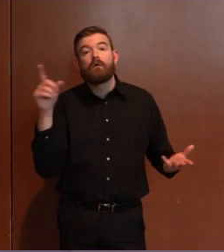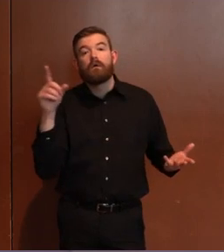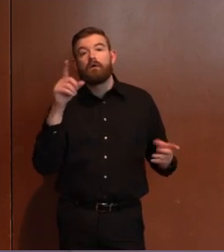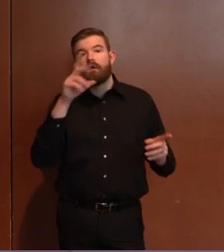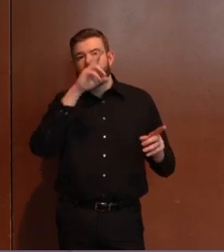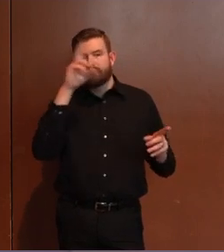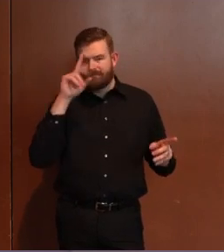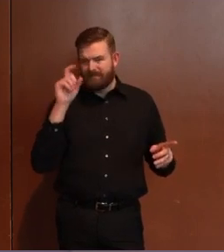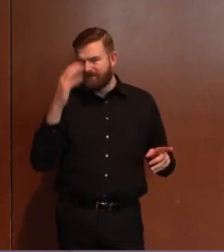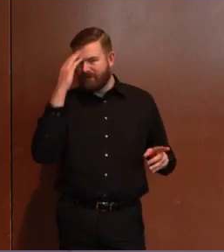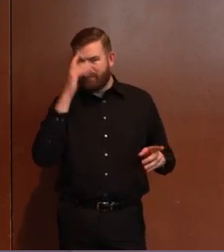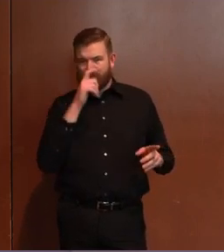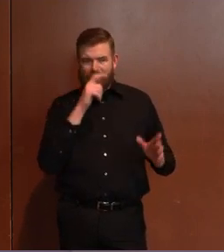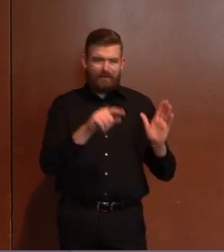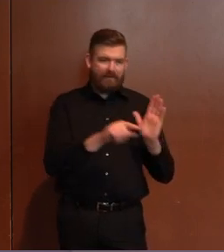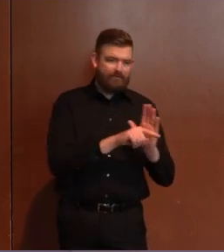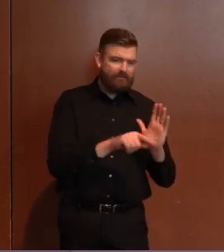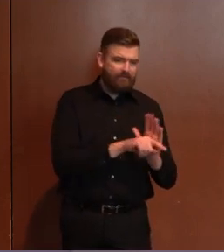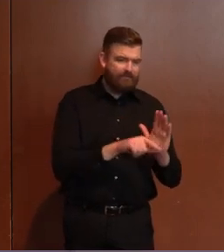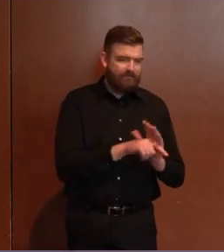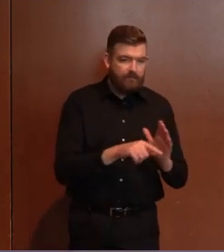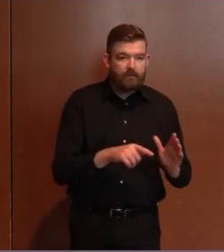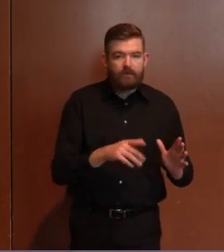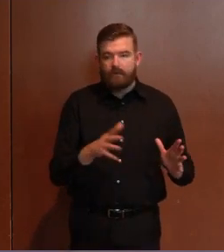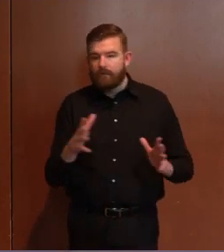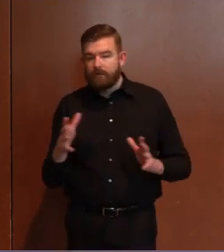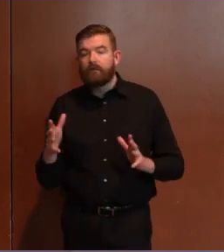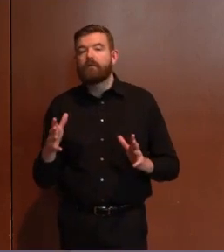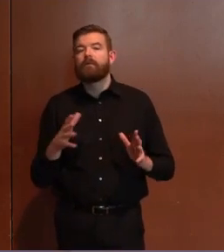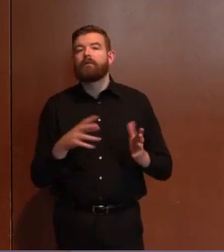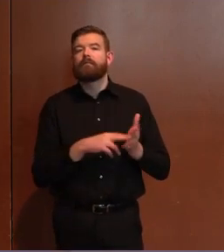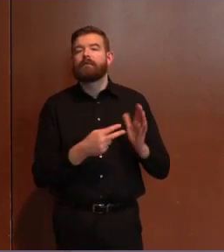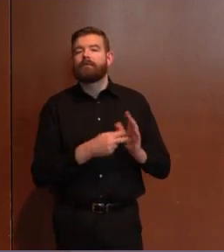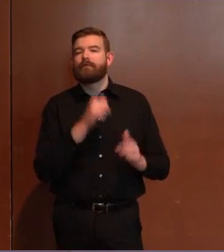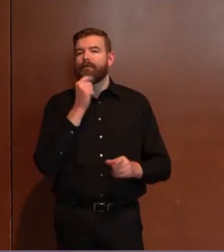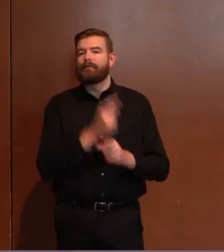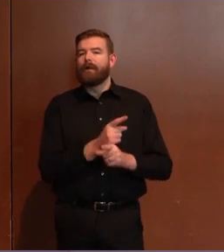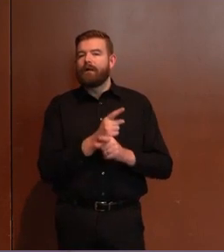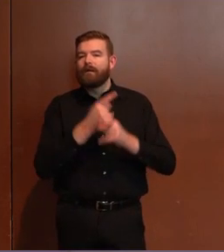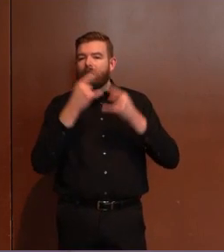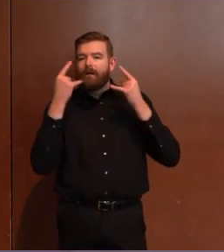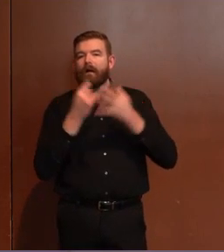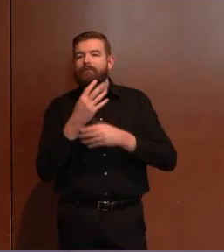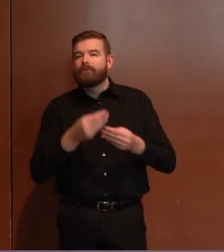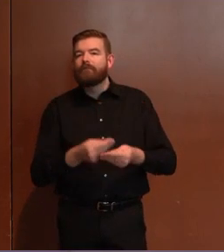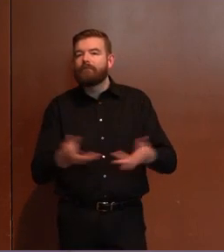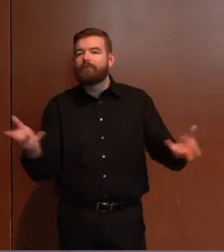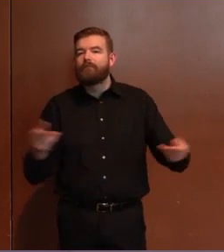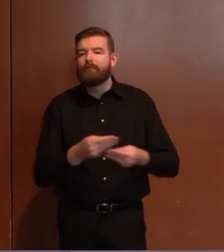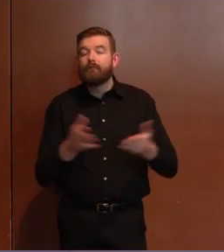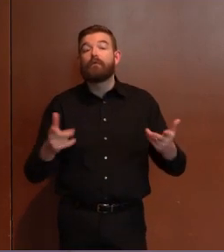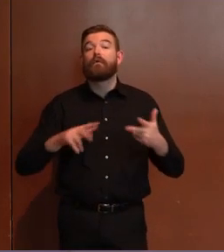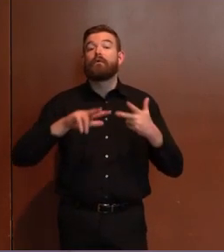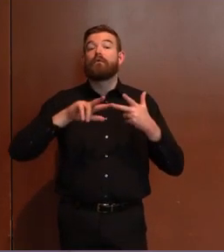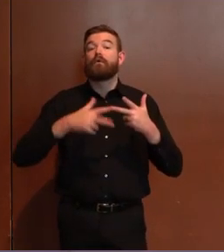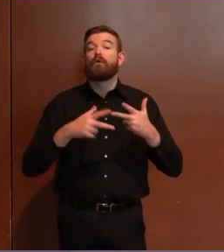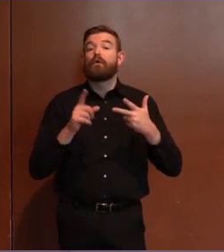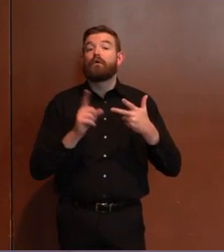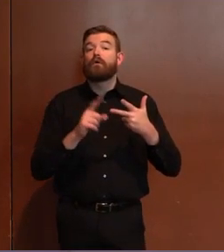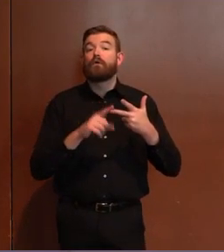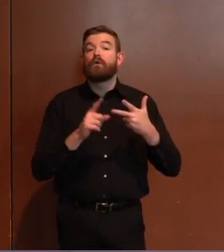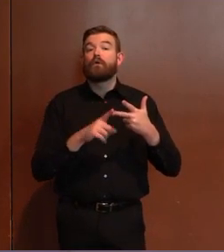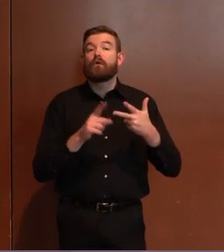not using burning supplies on those patients. Third one's a block grant question. You've mentioned the importance of getting flexibility from the federal